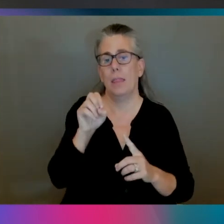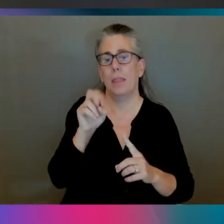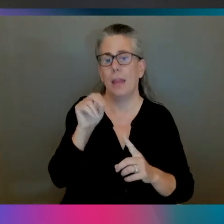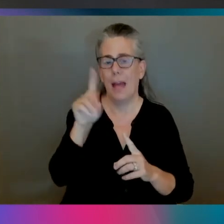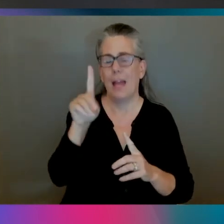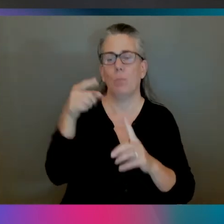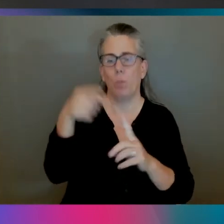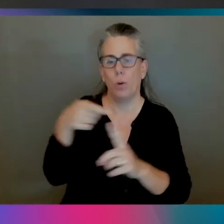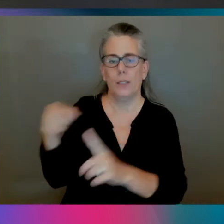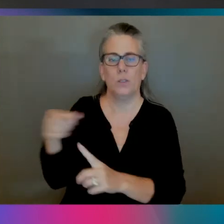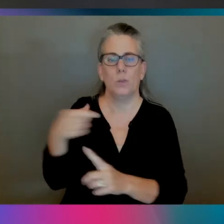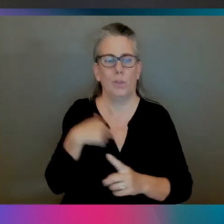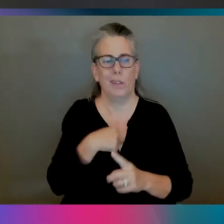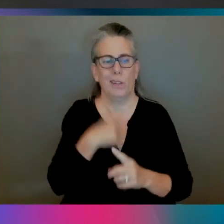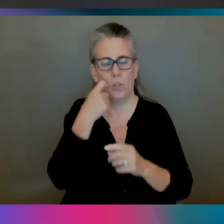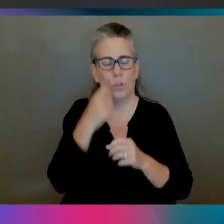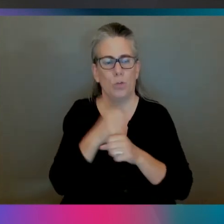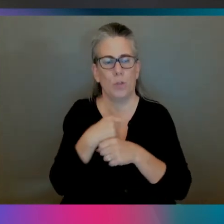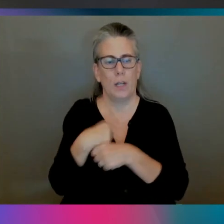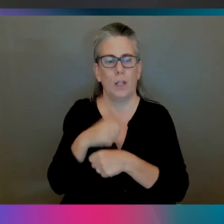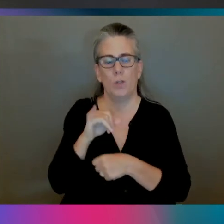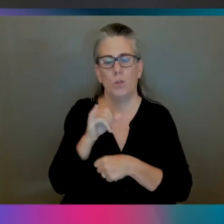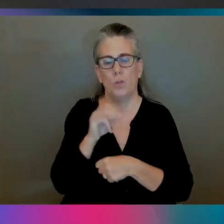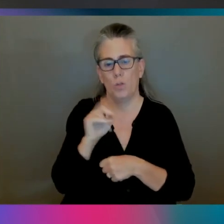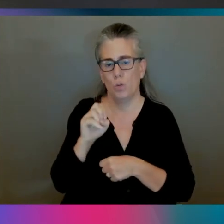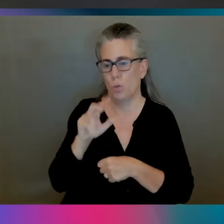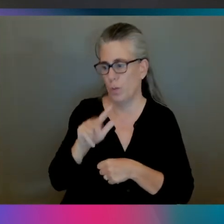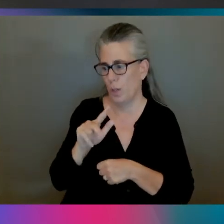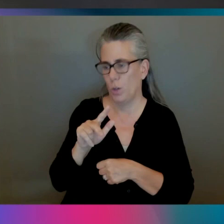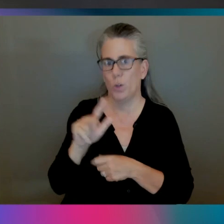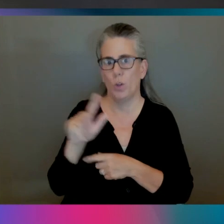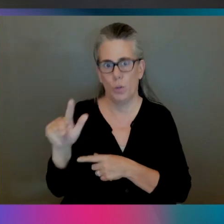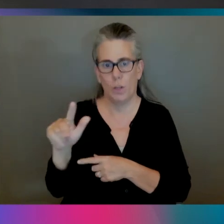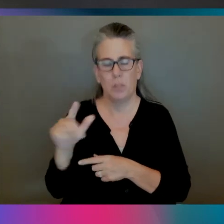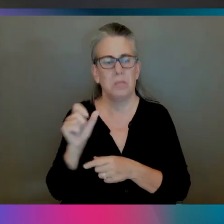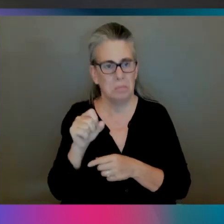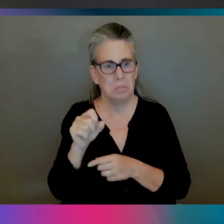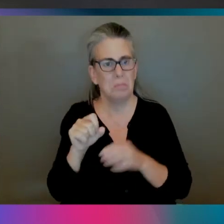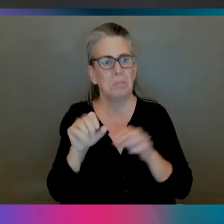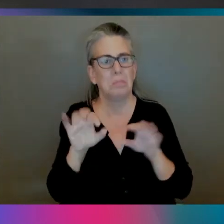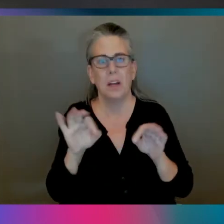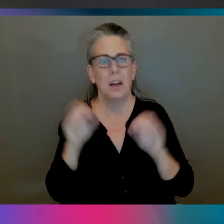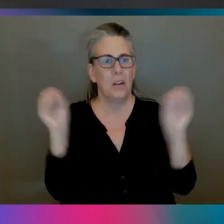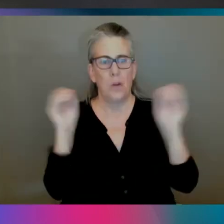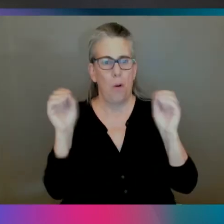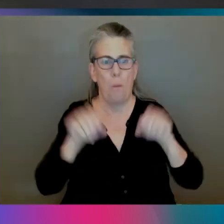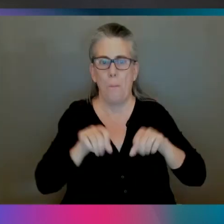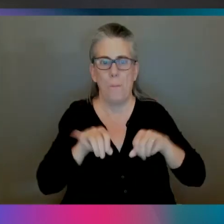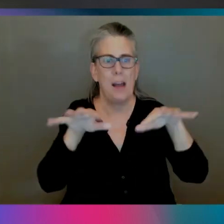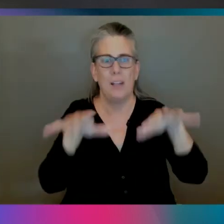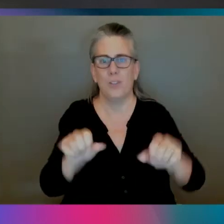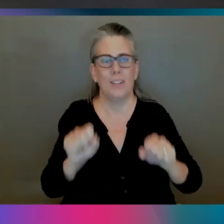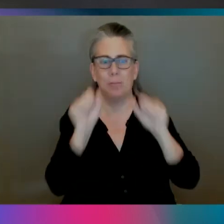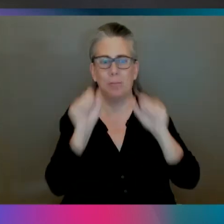here. June 23rd. Okay. Yeah. So nothing up my sleeves. I have no sleeves